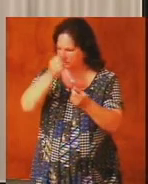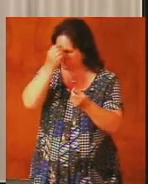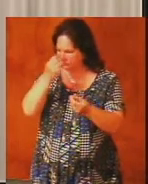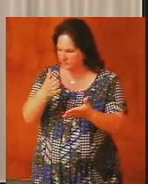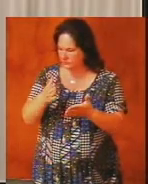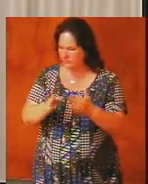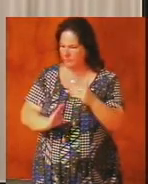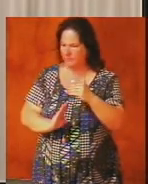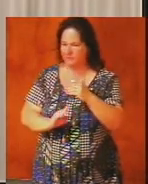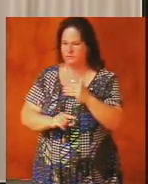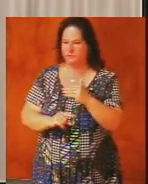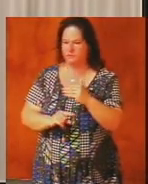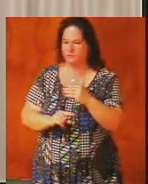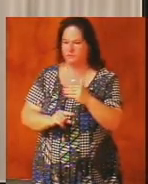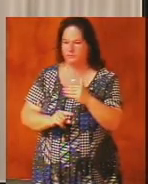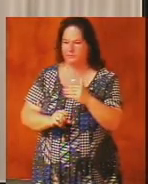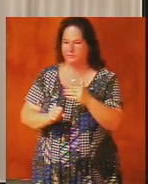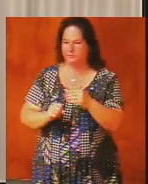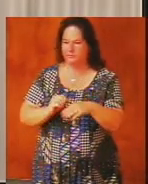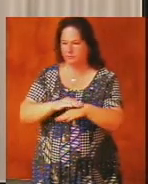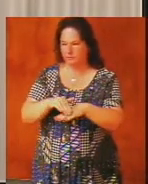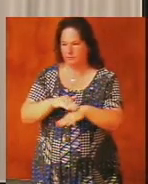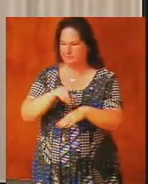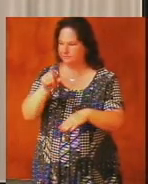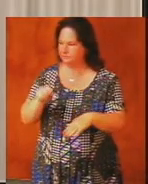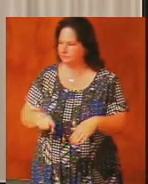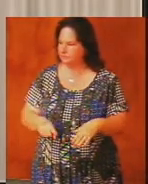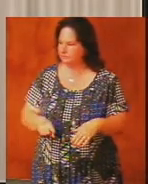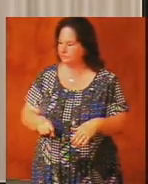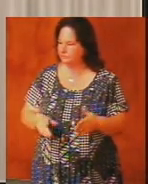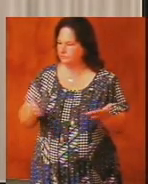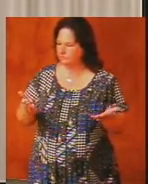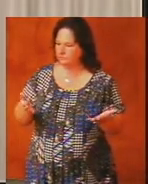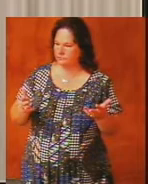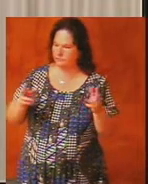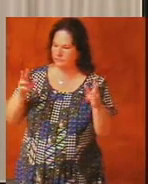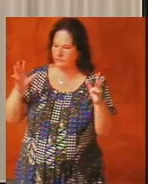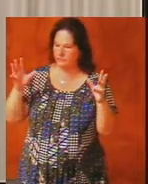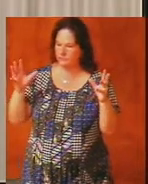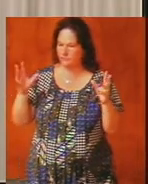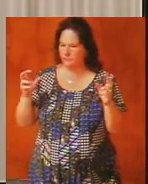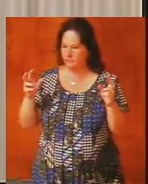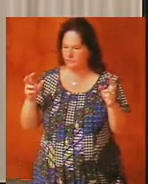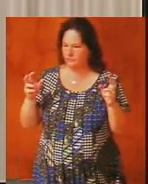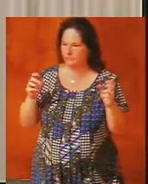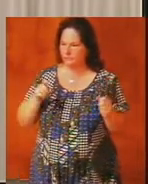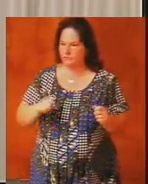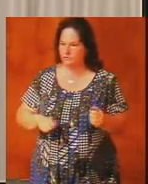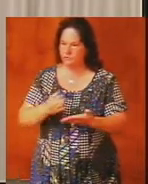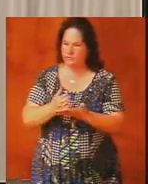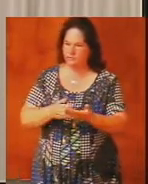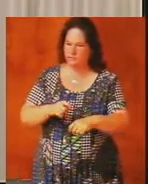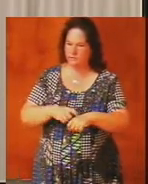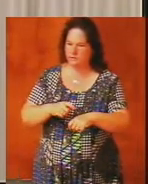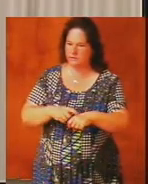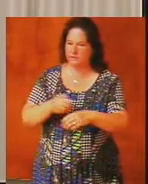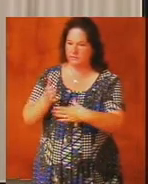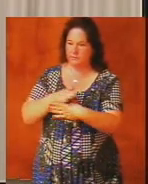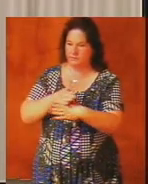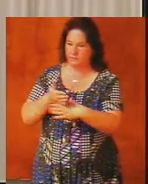material. So basically, the question is this. Should some time